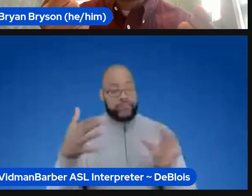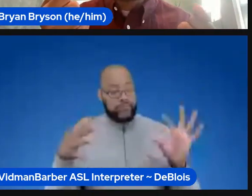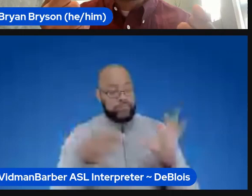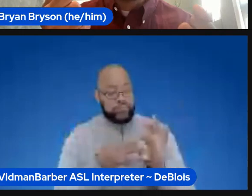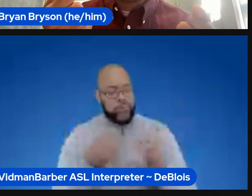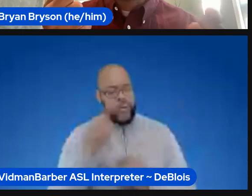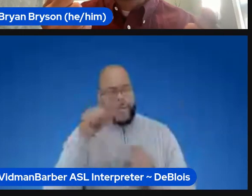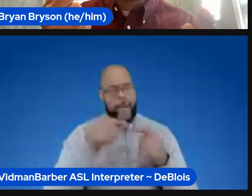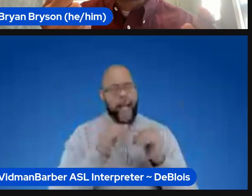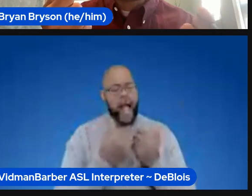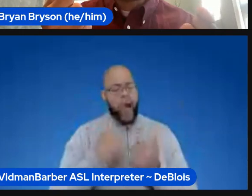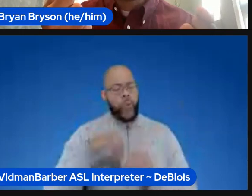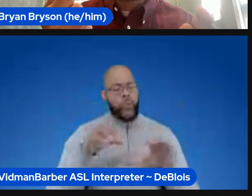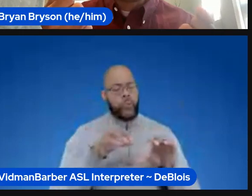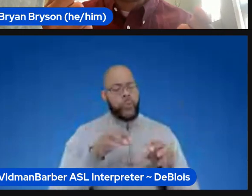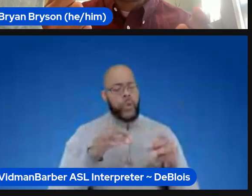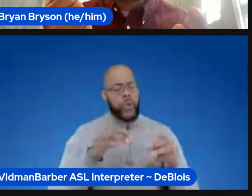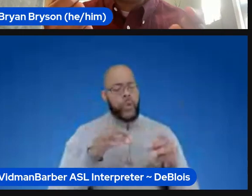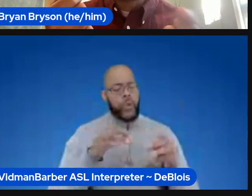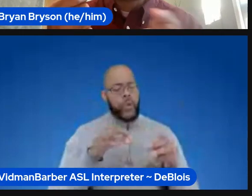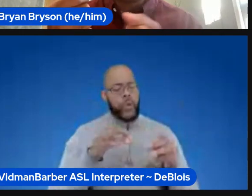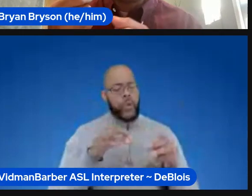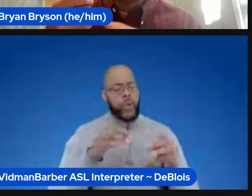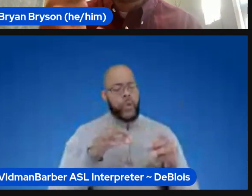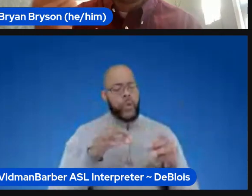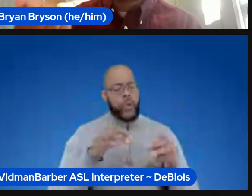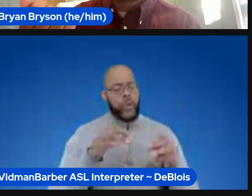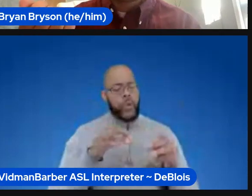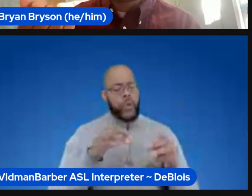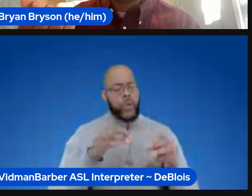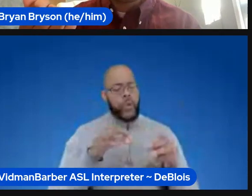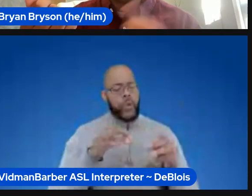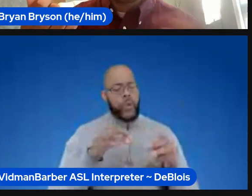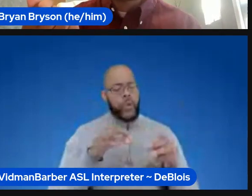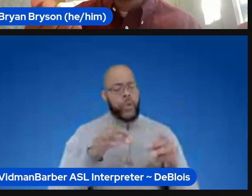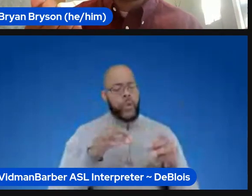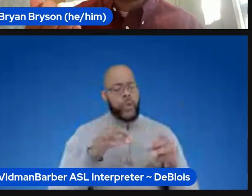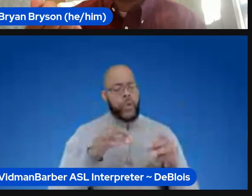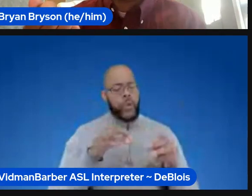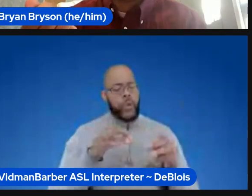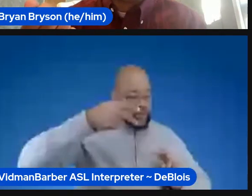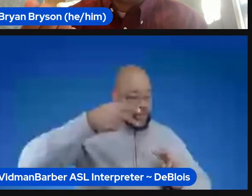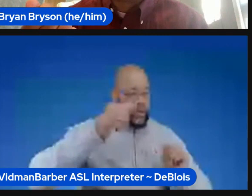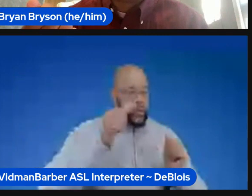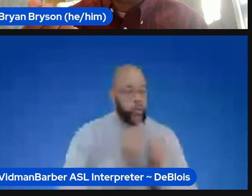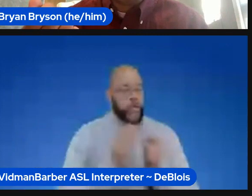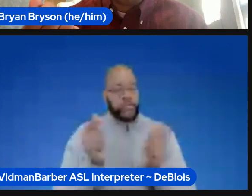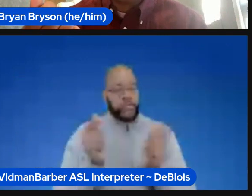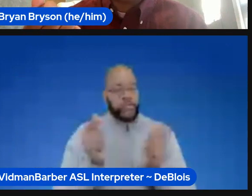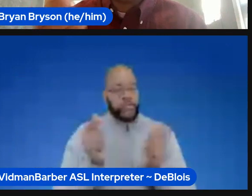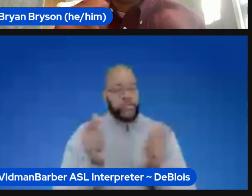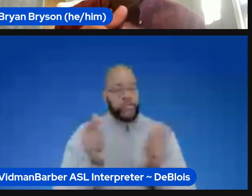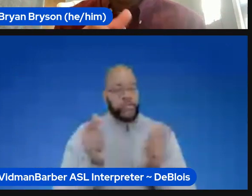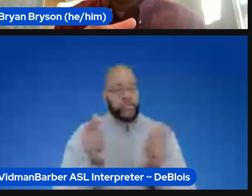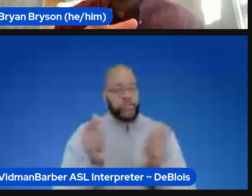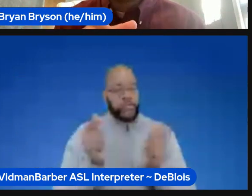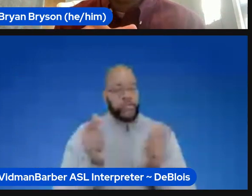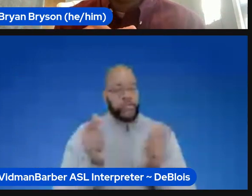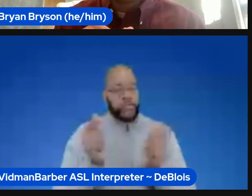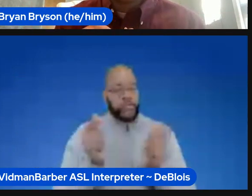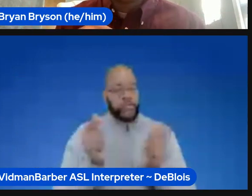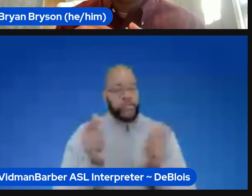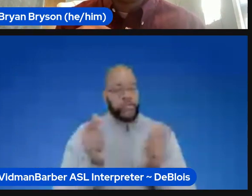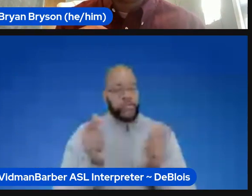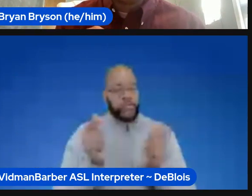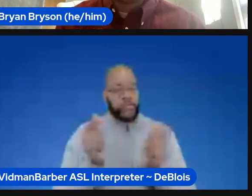how do we do matching algorithms that match a protein with a small molecule that actually may bind it. And so